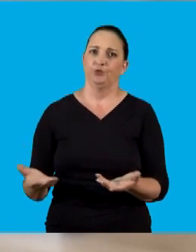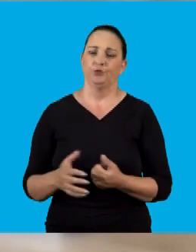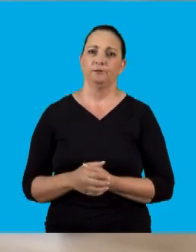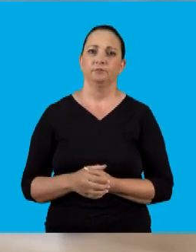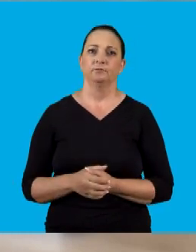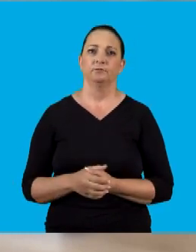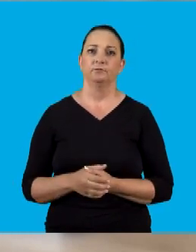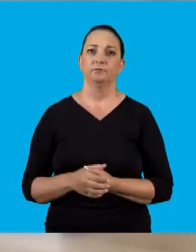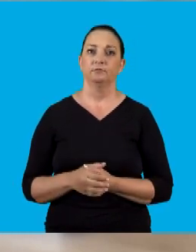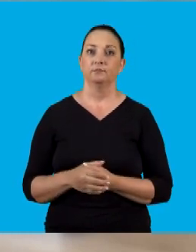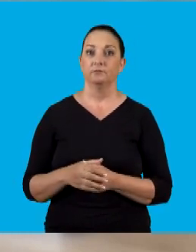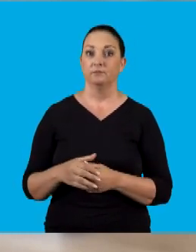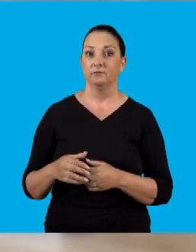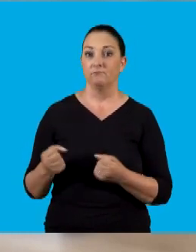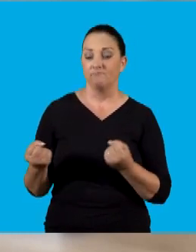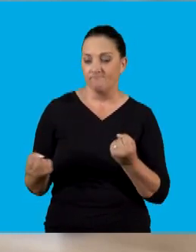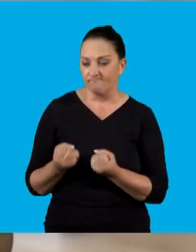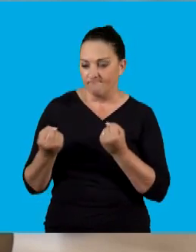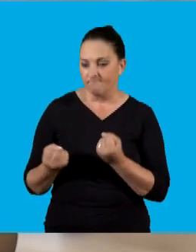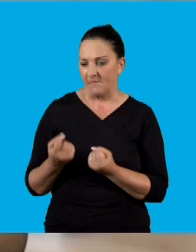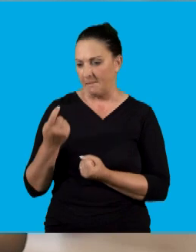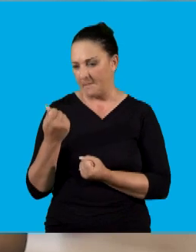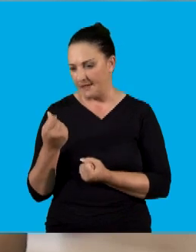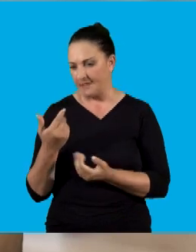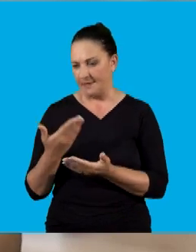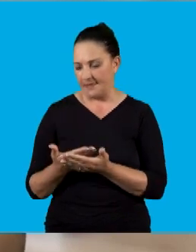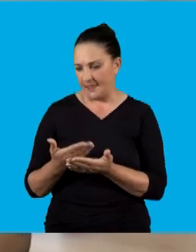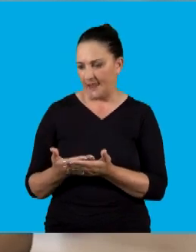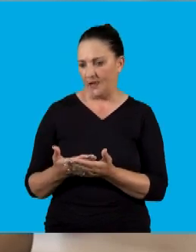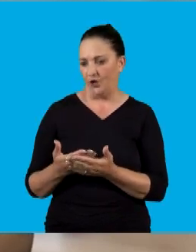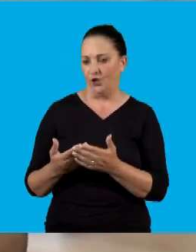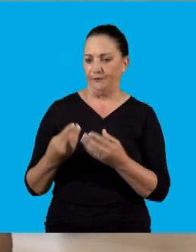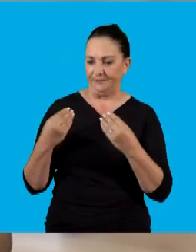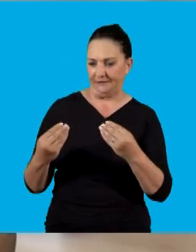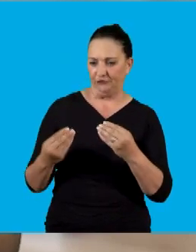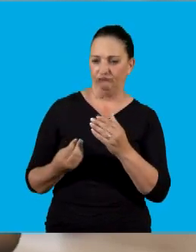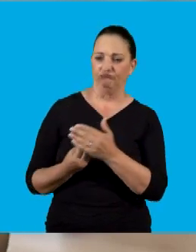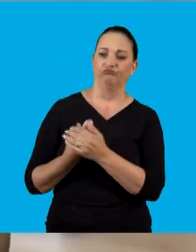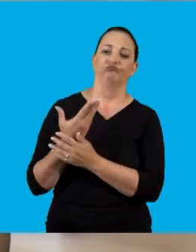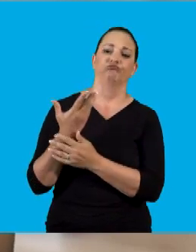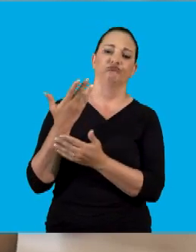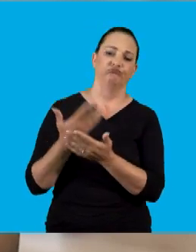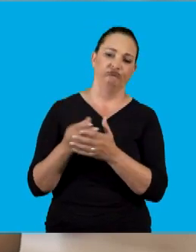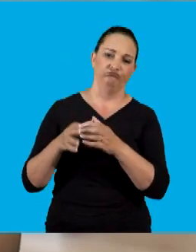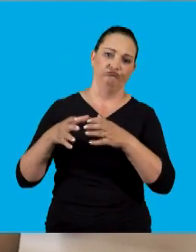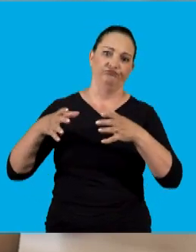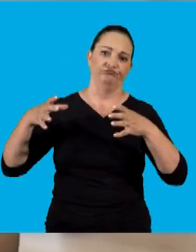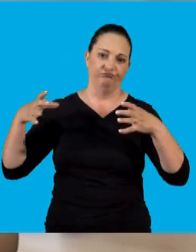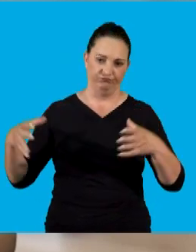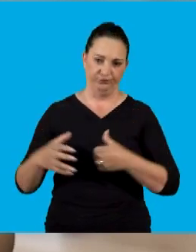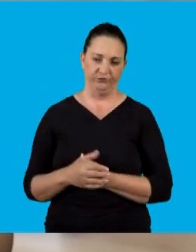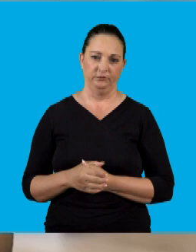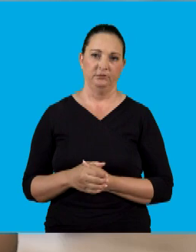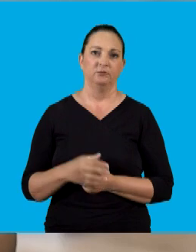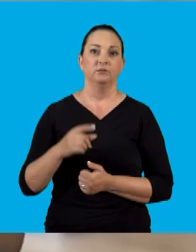that in order to make sure that you create wealth for yourself and ensure that your business grows. So that is the purpose of